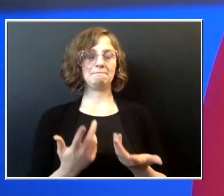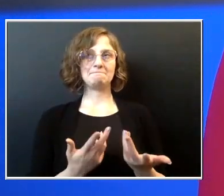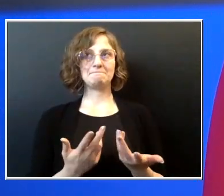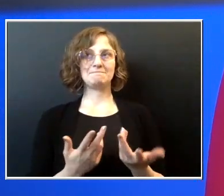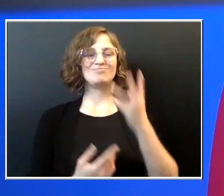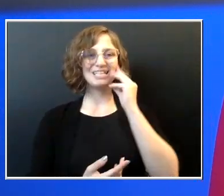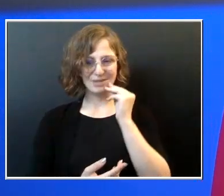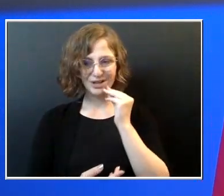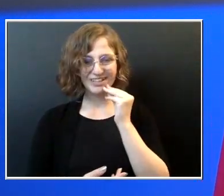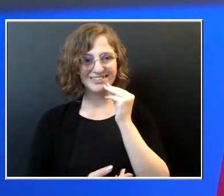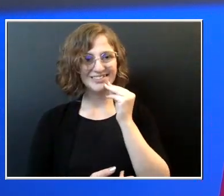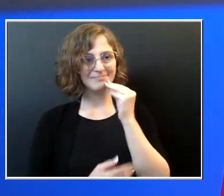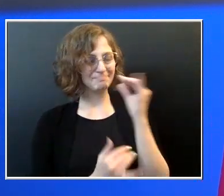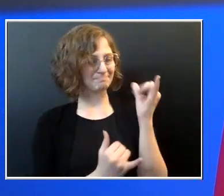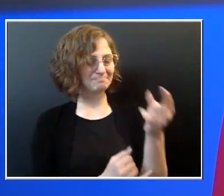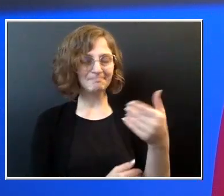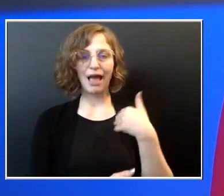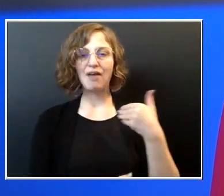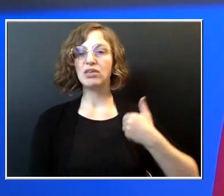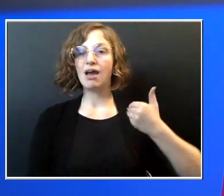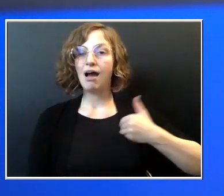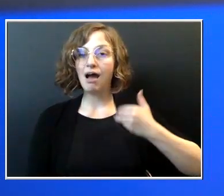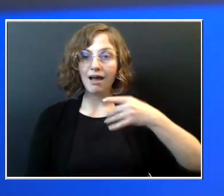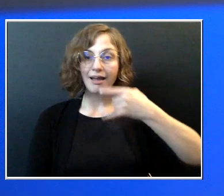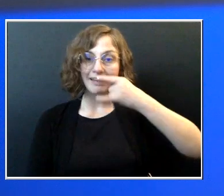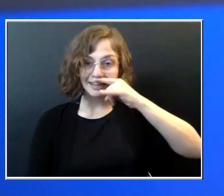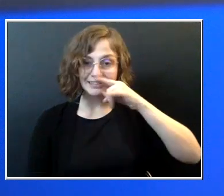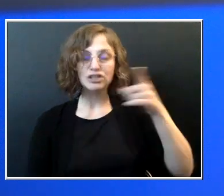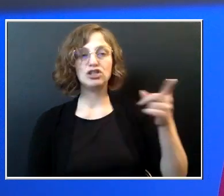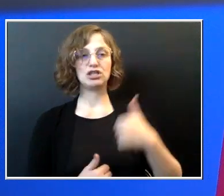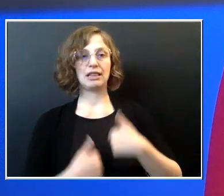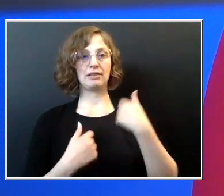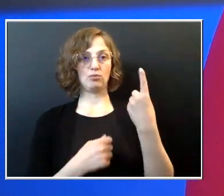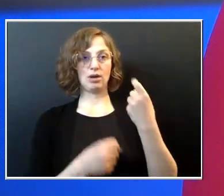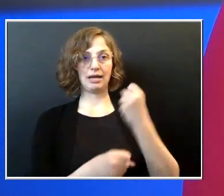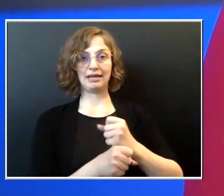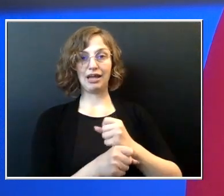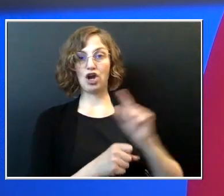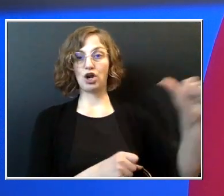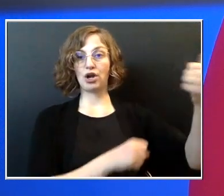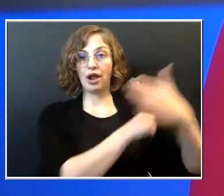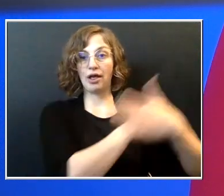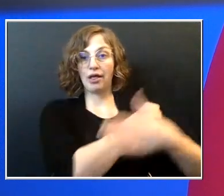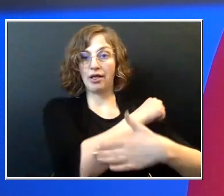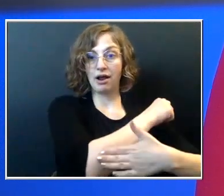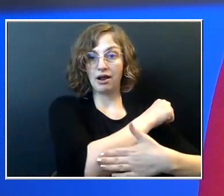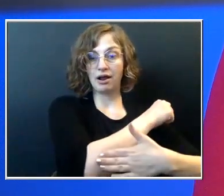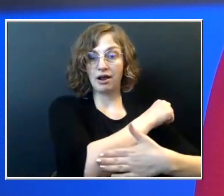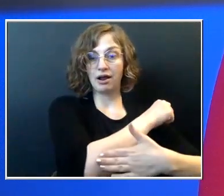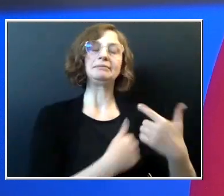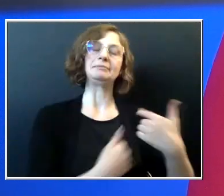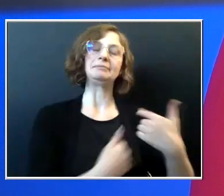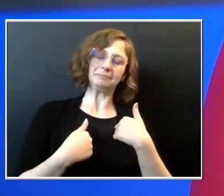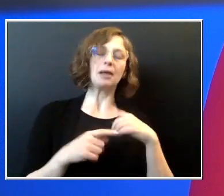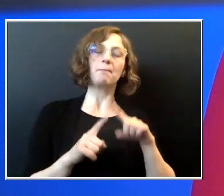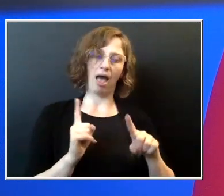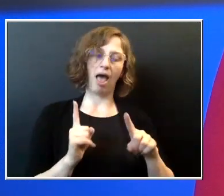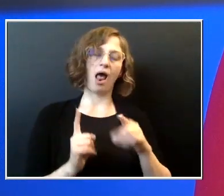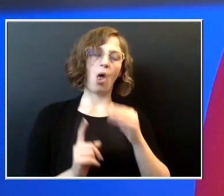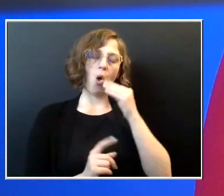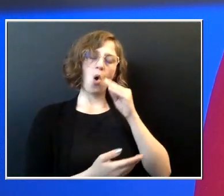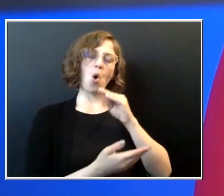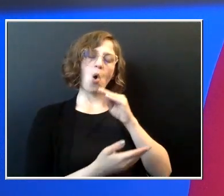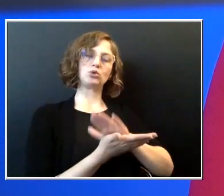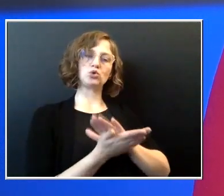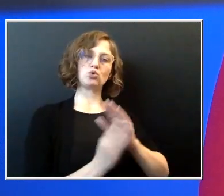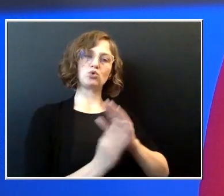do. She lived a year abroad, and while I hadn't done that, I homeschooled my kids for 8 years. So we were kind of comfortable with